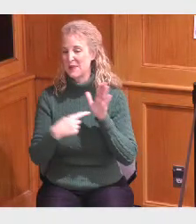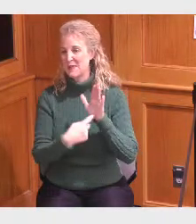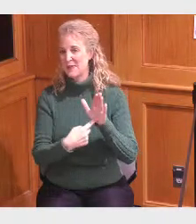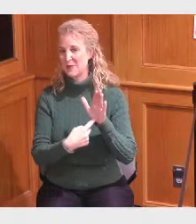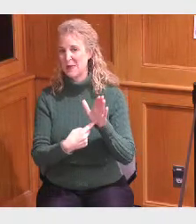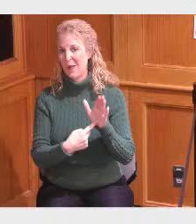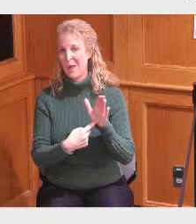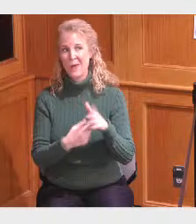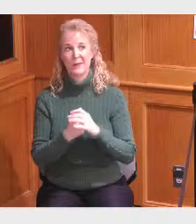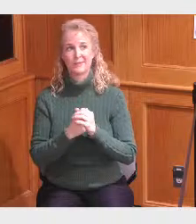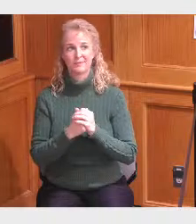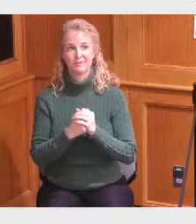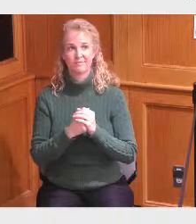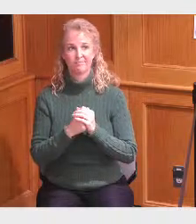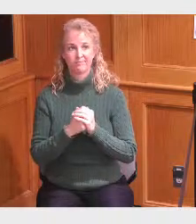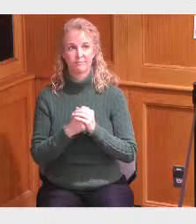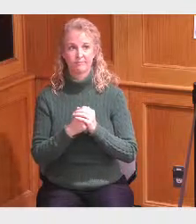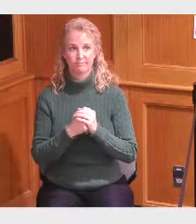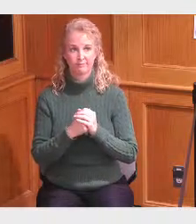specifically with the work that we do.